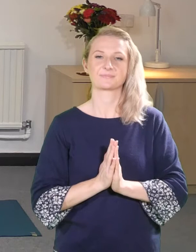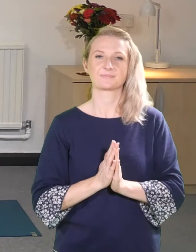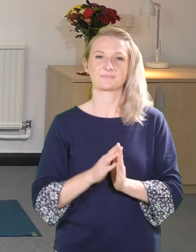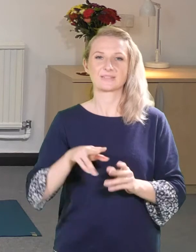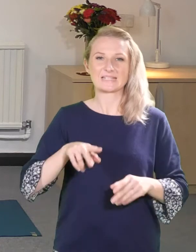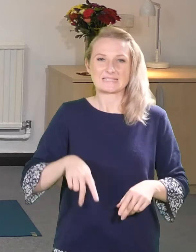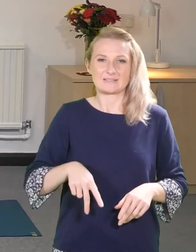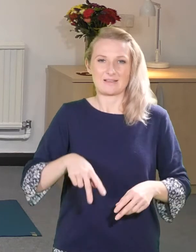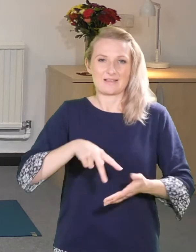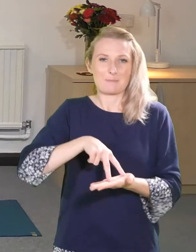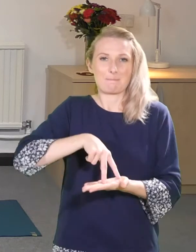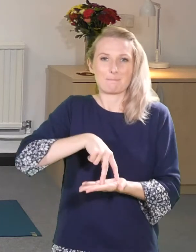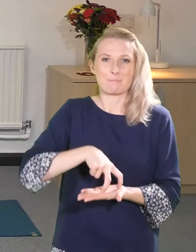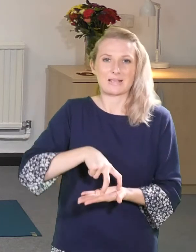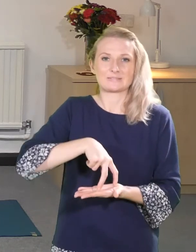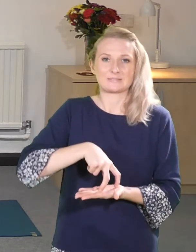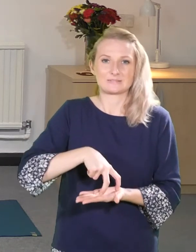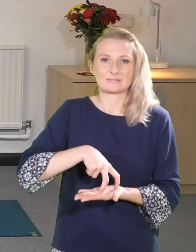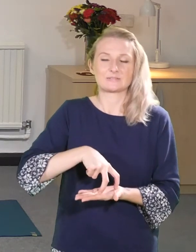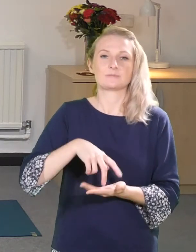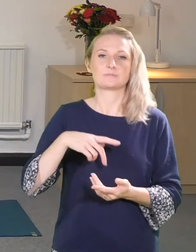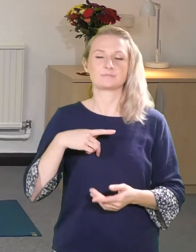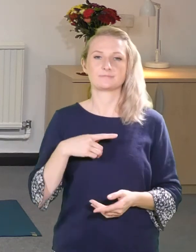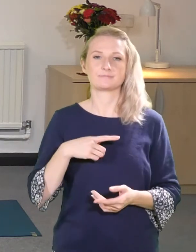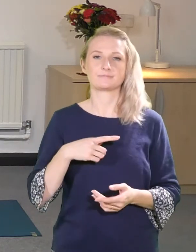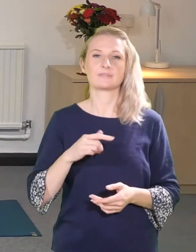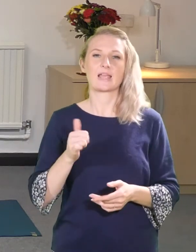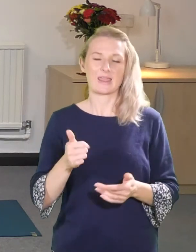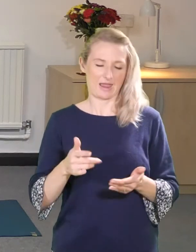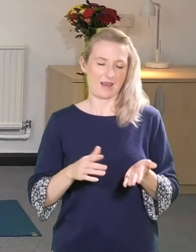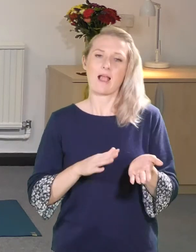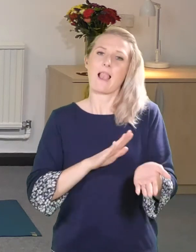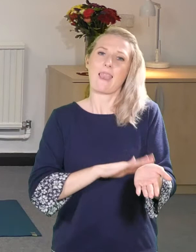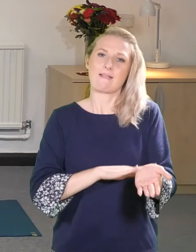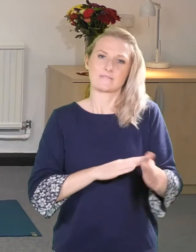knees and then bring your weight to your left leg.